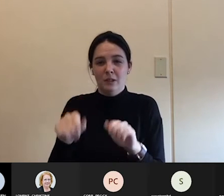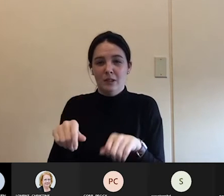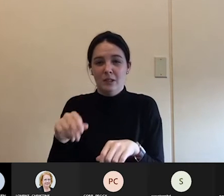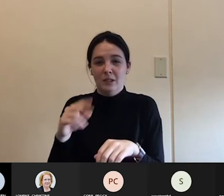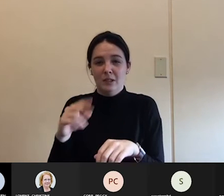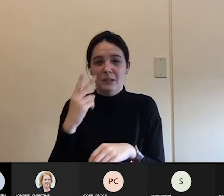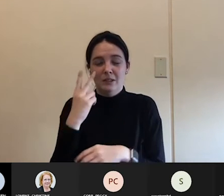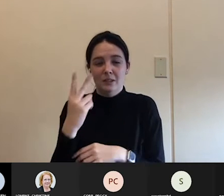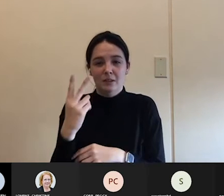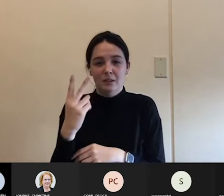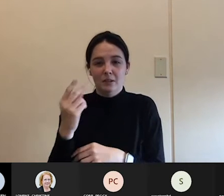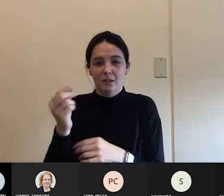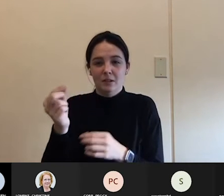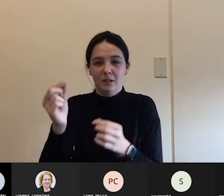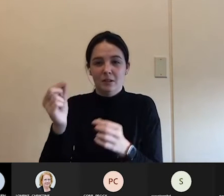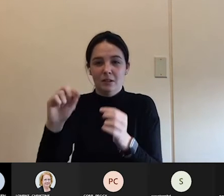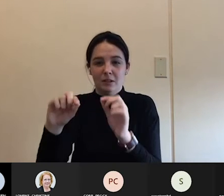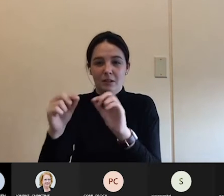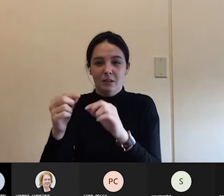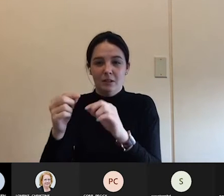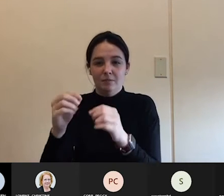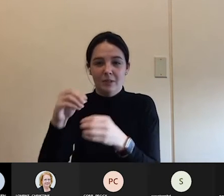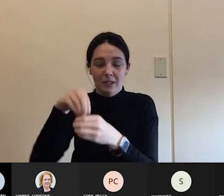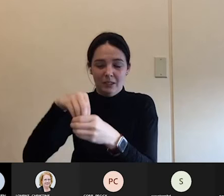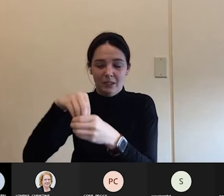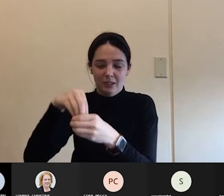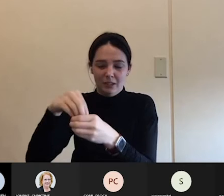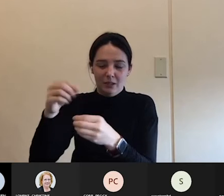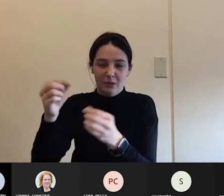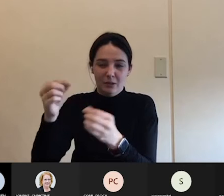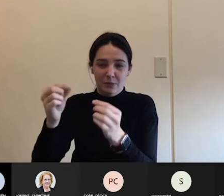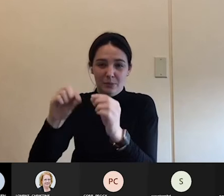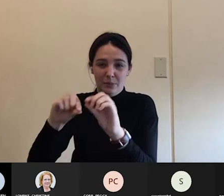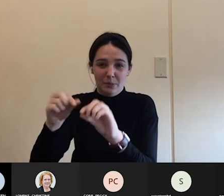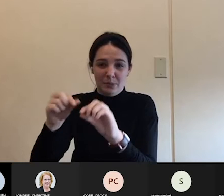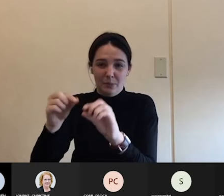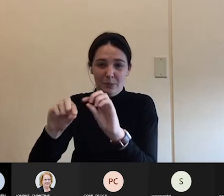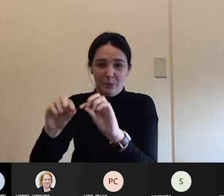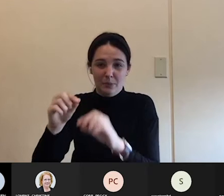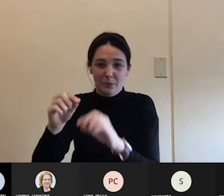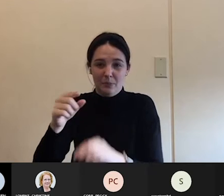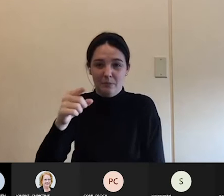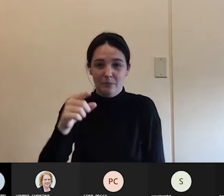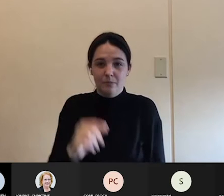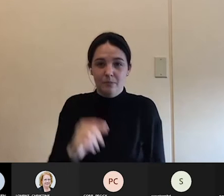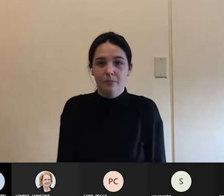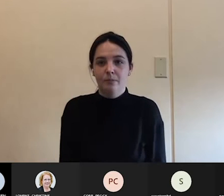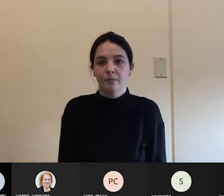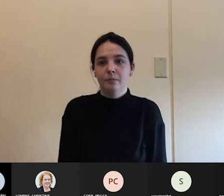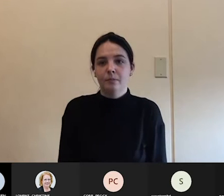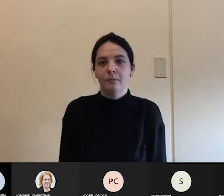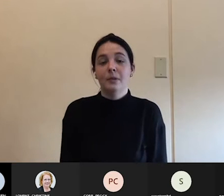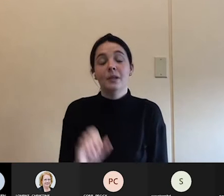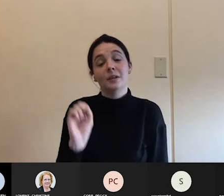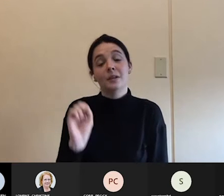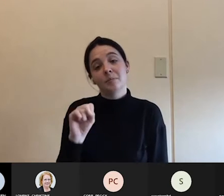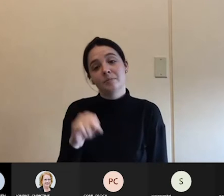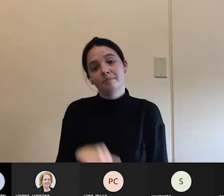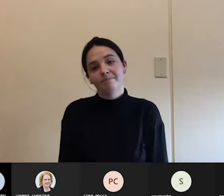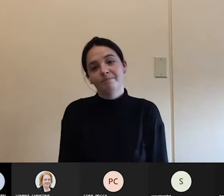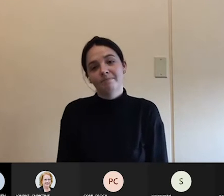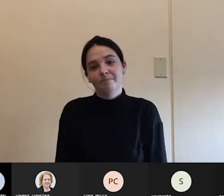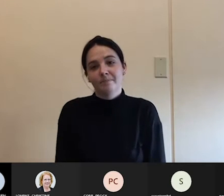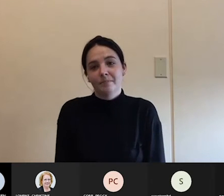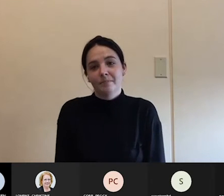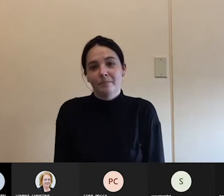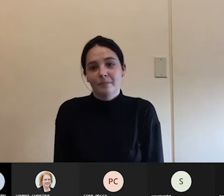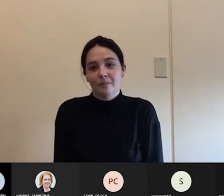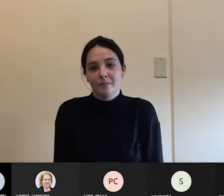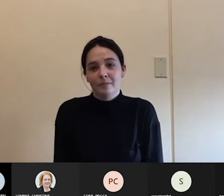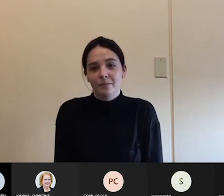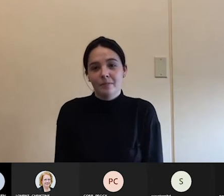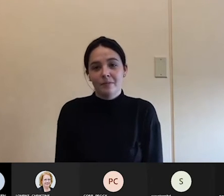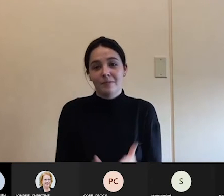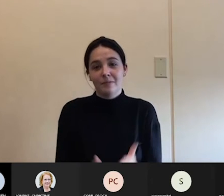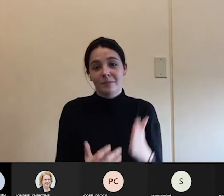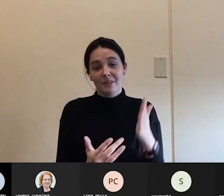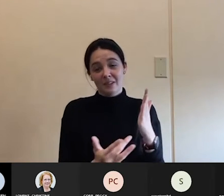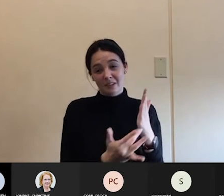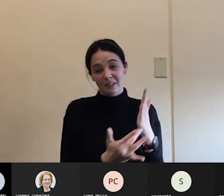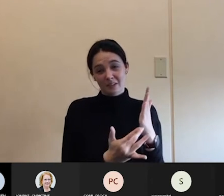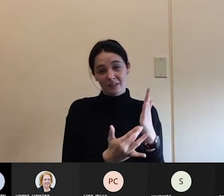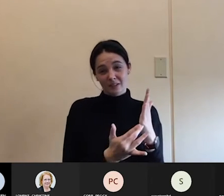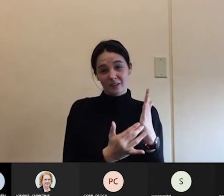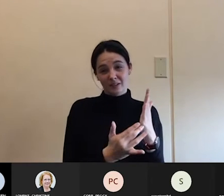pipe. Just fold it in. You just fold it in. Yep. And technically you have made your